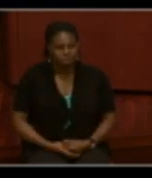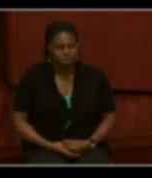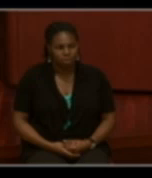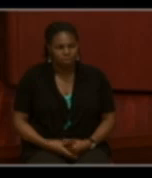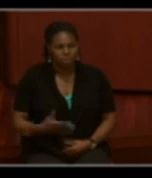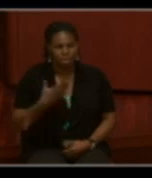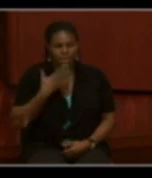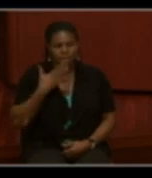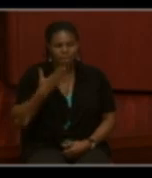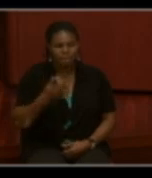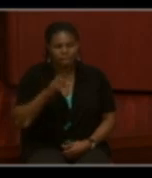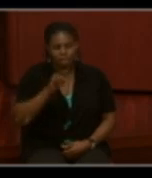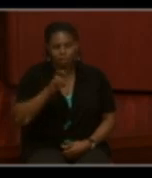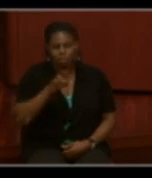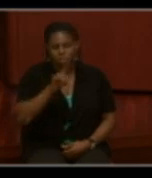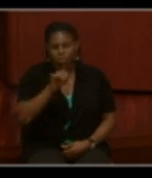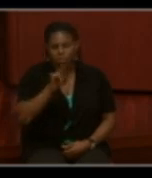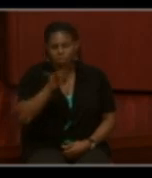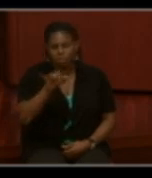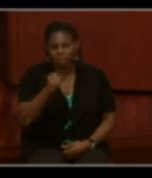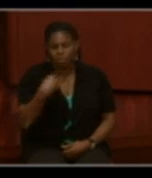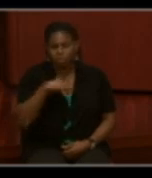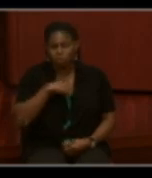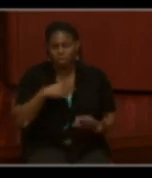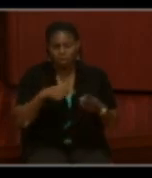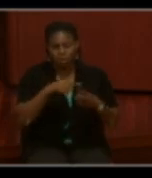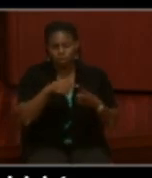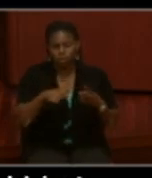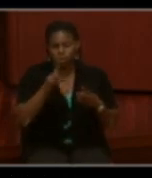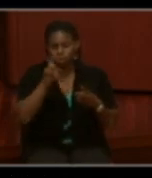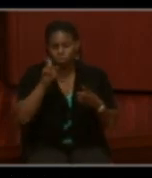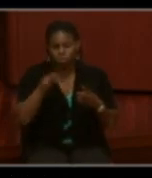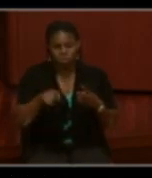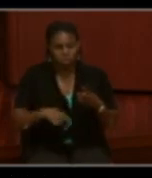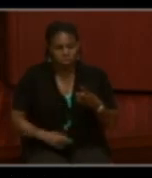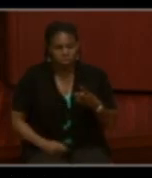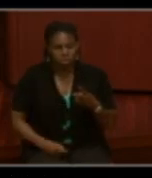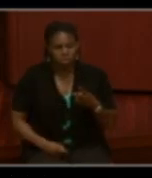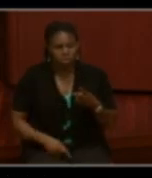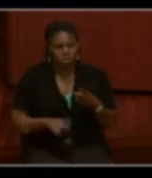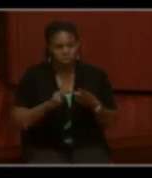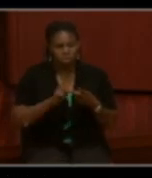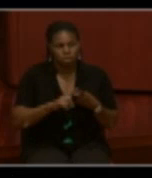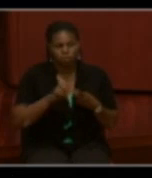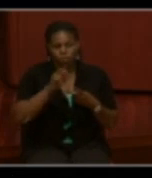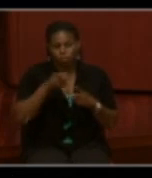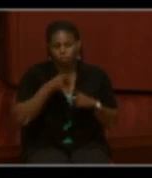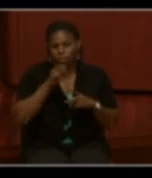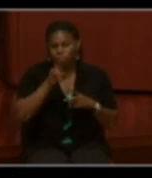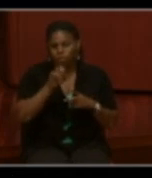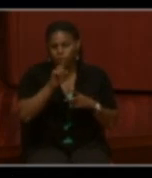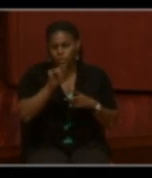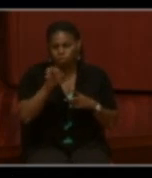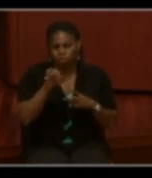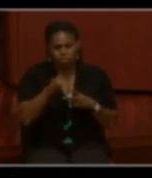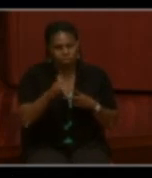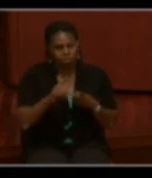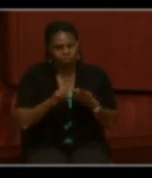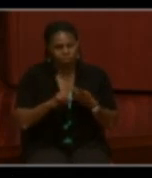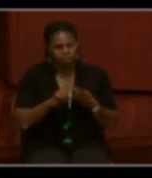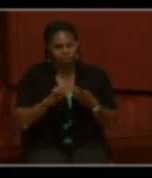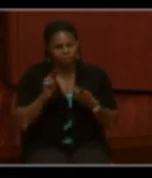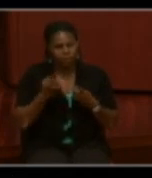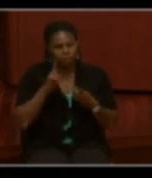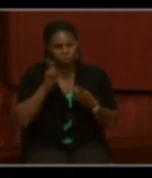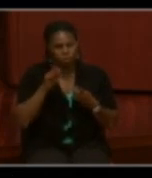Thank you, Mr. Davis. We do have two questions that came in from the Ustream account. The first question